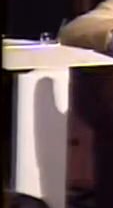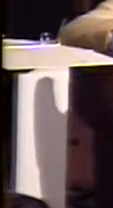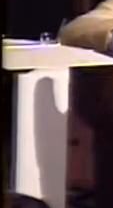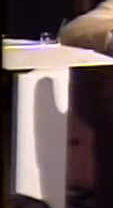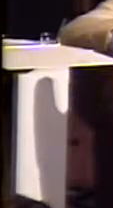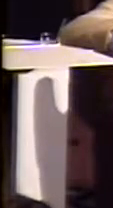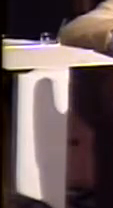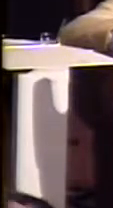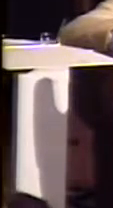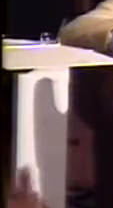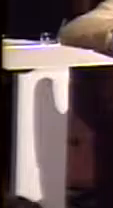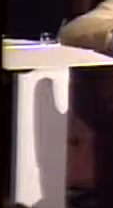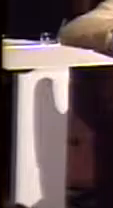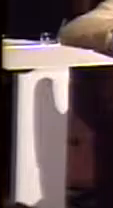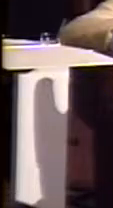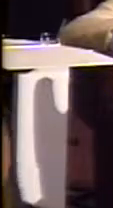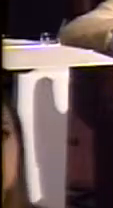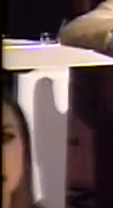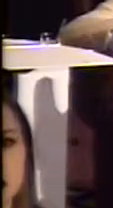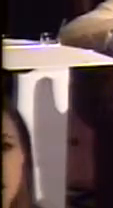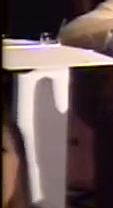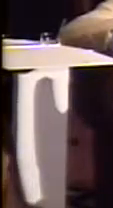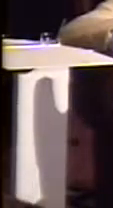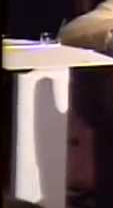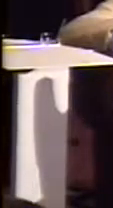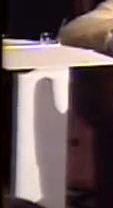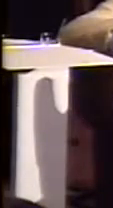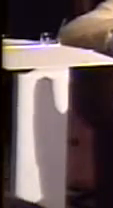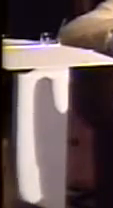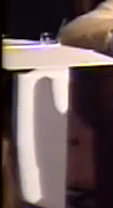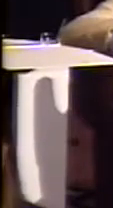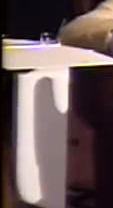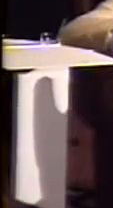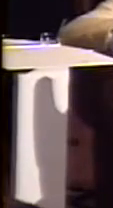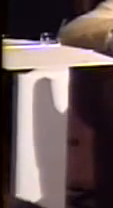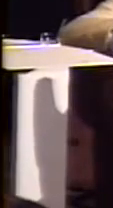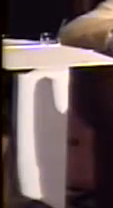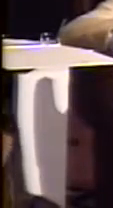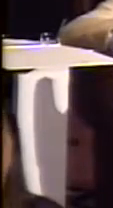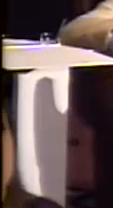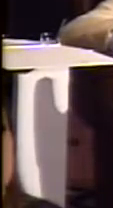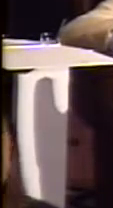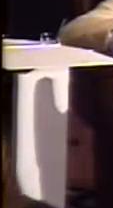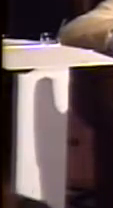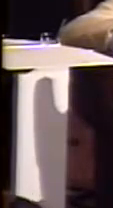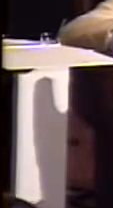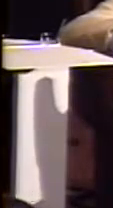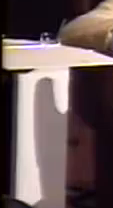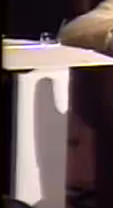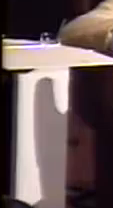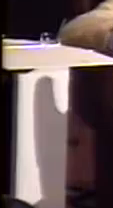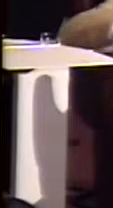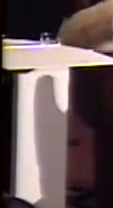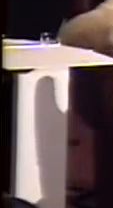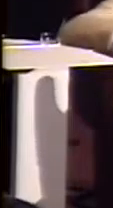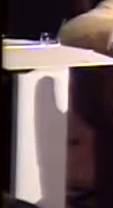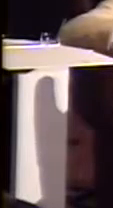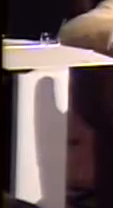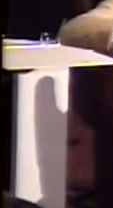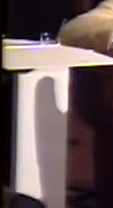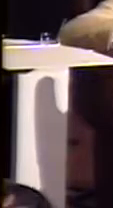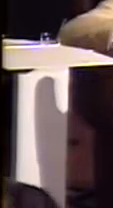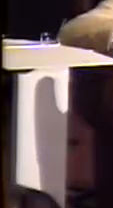house or a shed or in a hewn out cave, wherever it was, they saw it. And so, you know, I try to capture